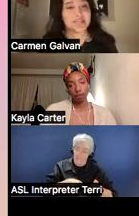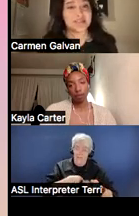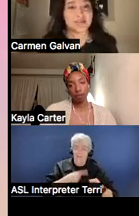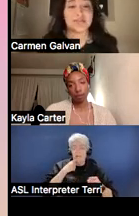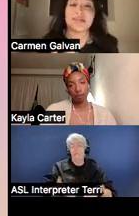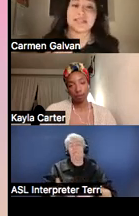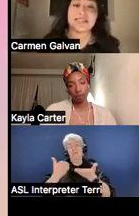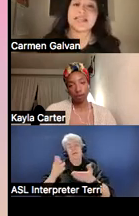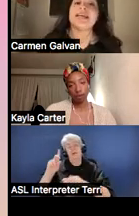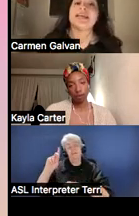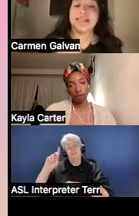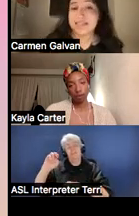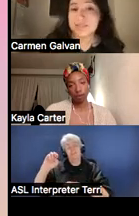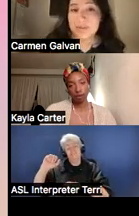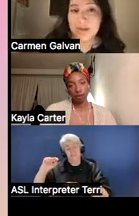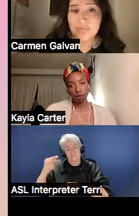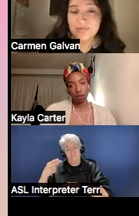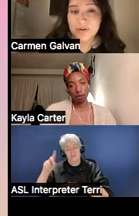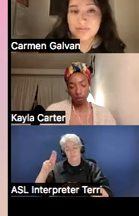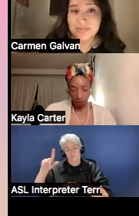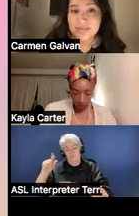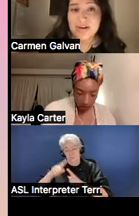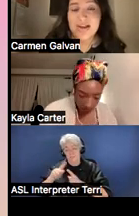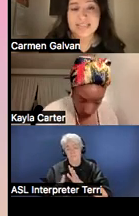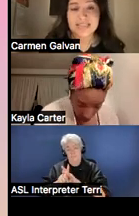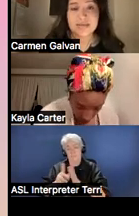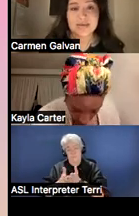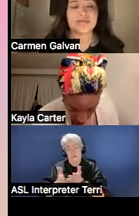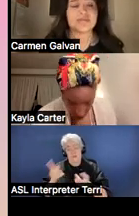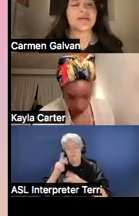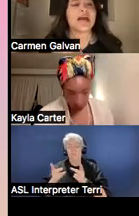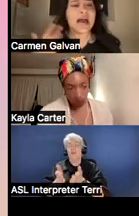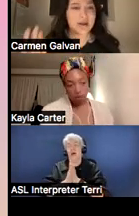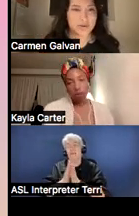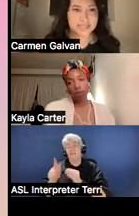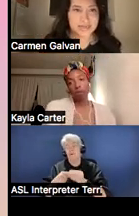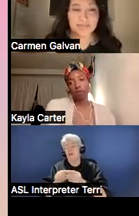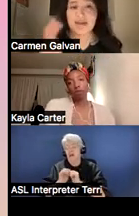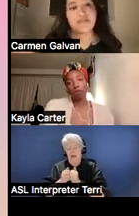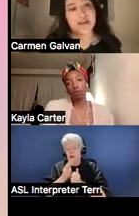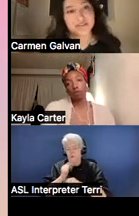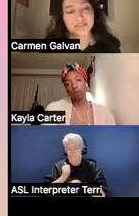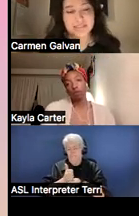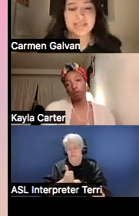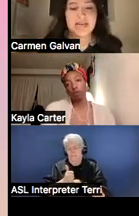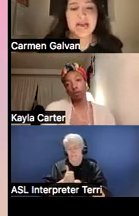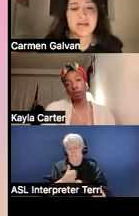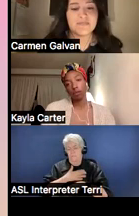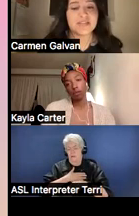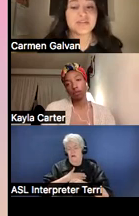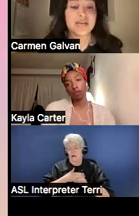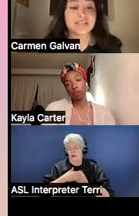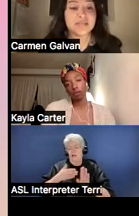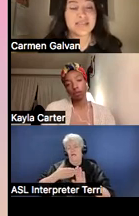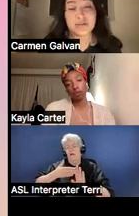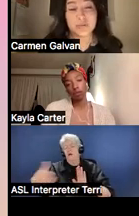as a death doula because this comes up a lot when folks are asking about how do I set up my affairs?